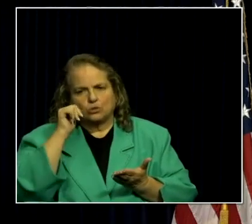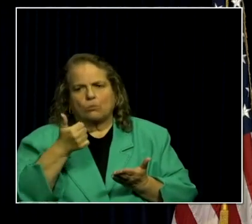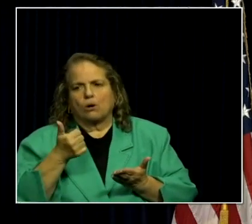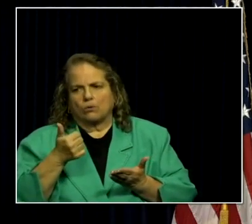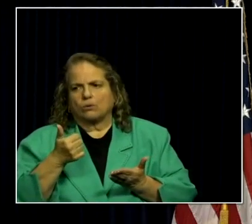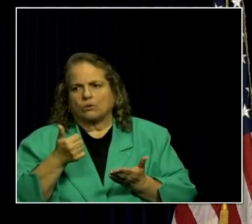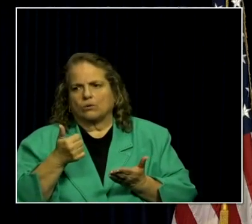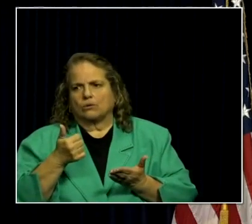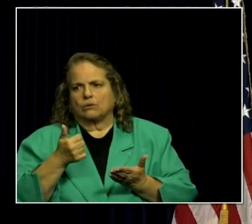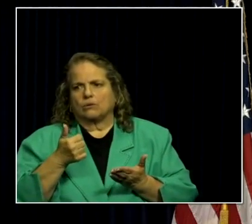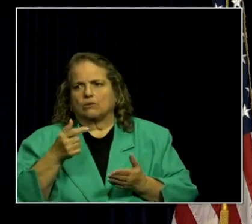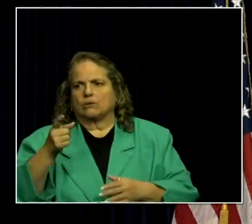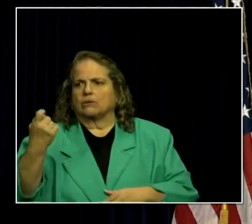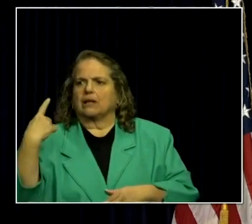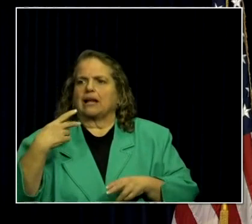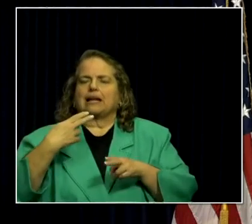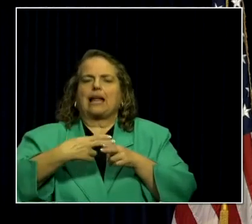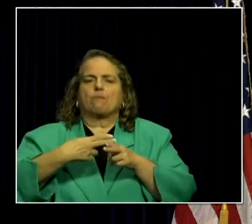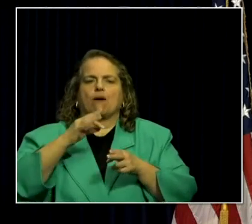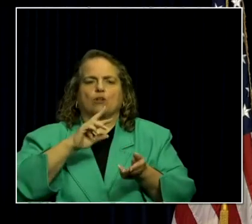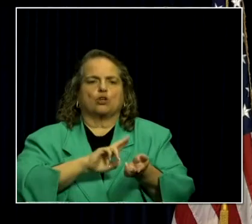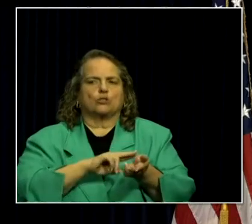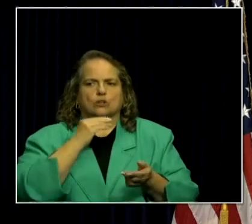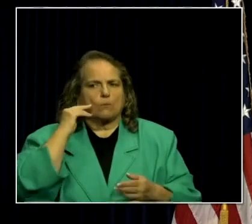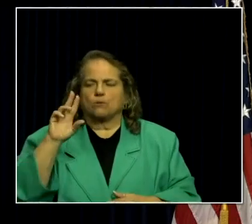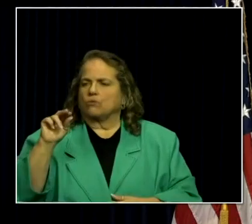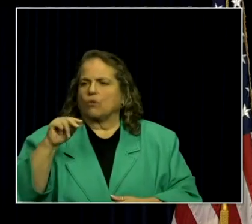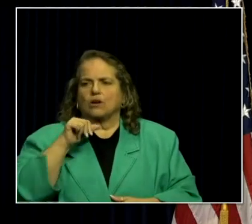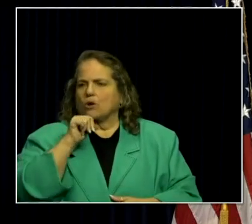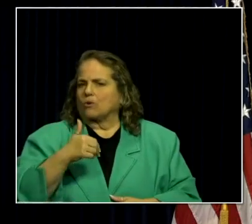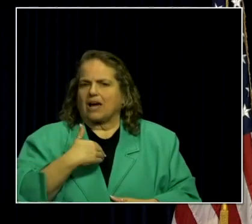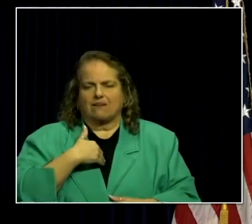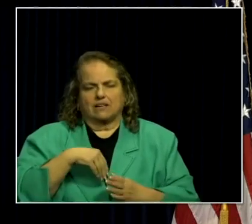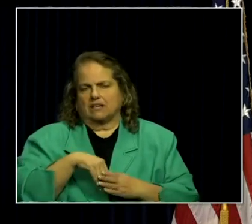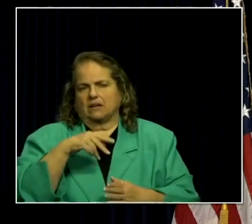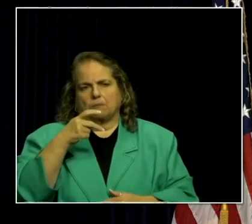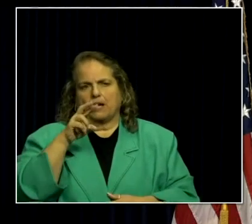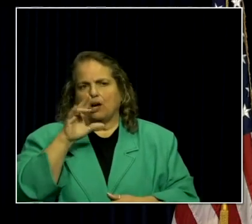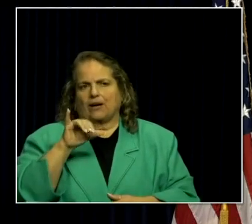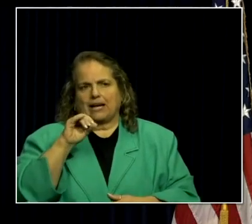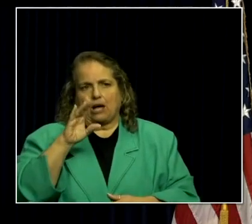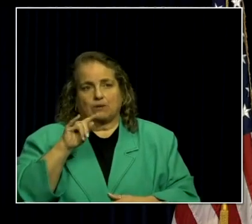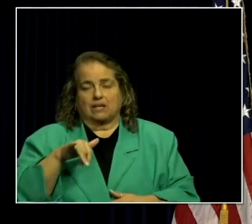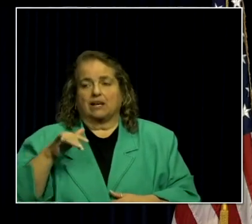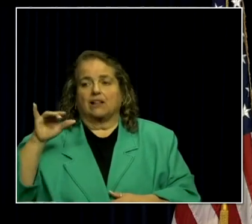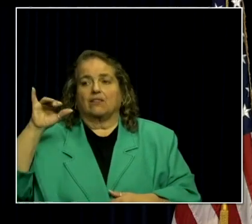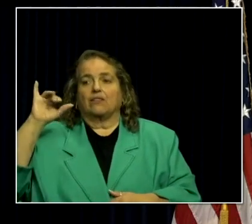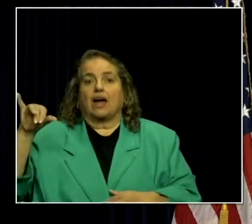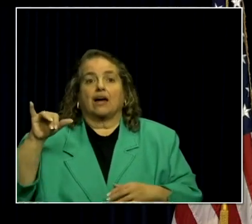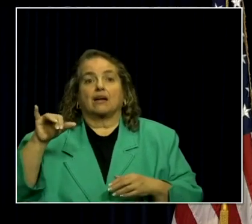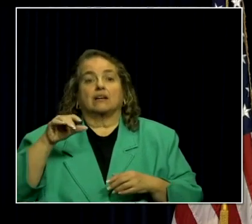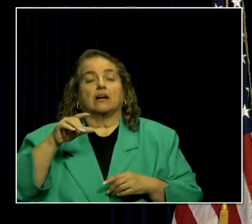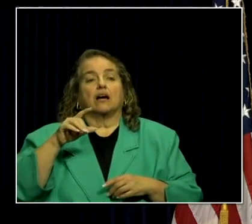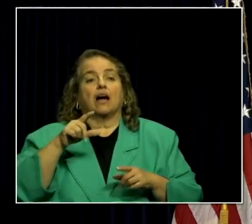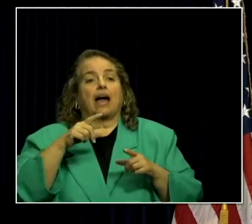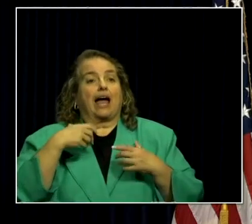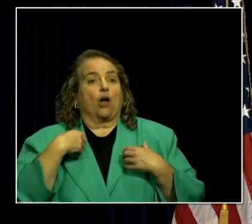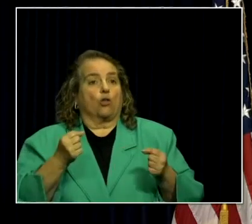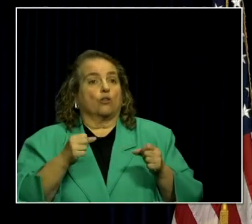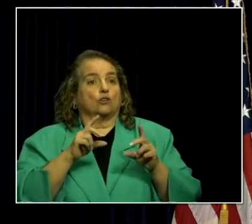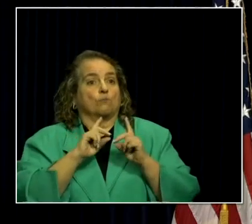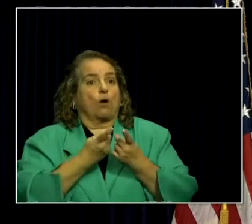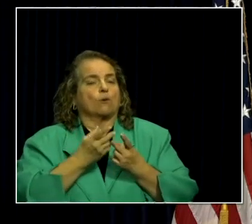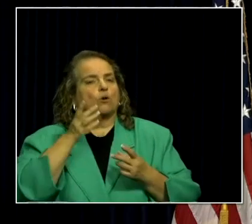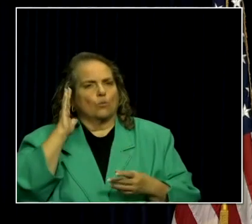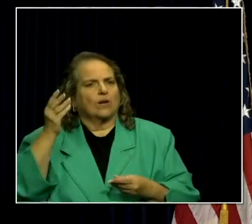on it as we're here now. I do not. I believe that they may provide it, but we're going to leave it to that local health department,